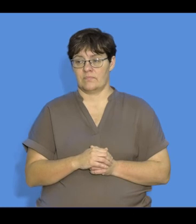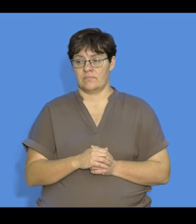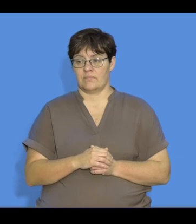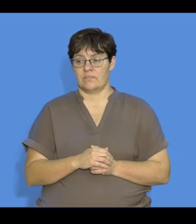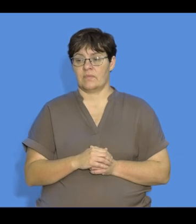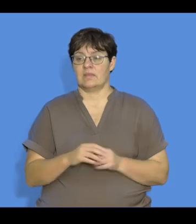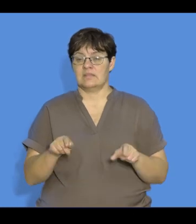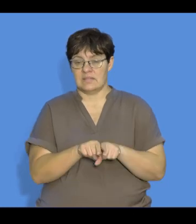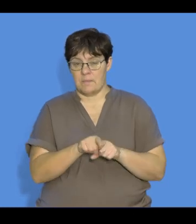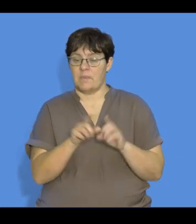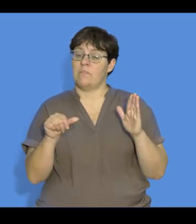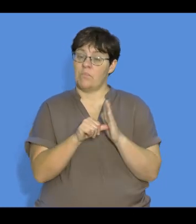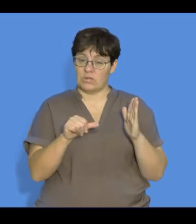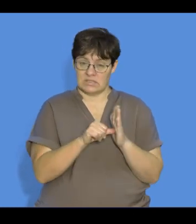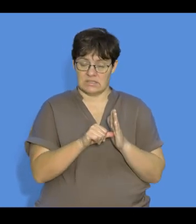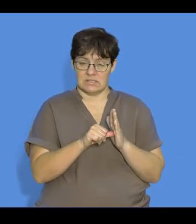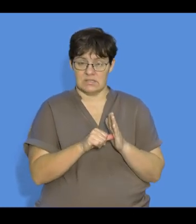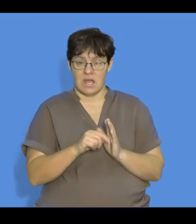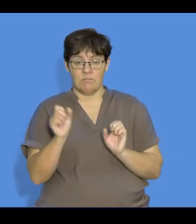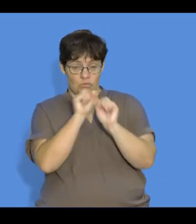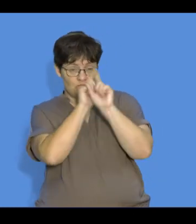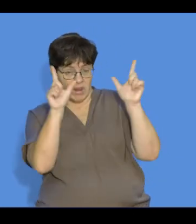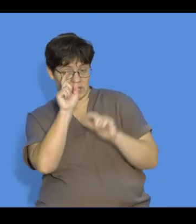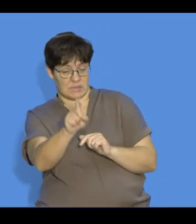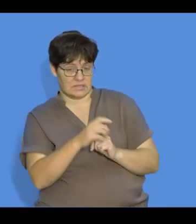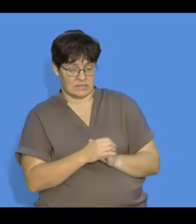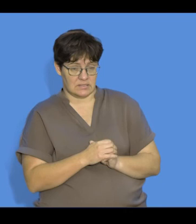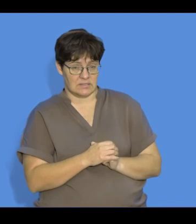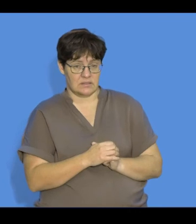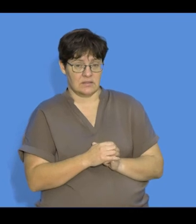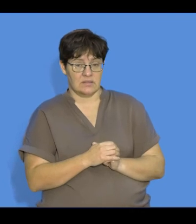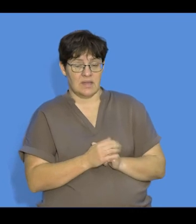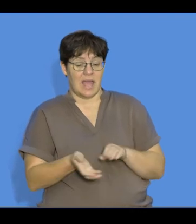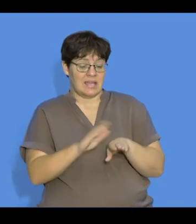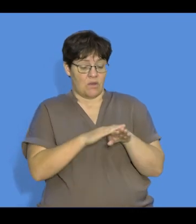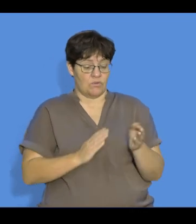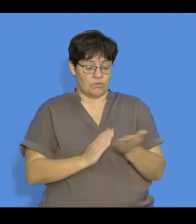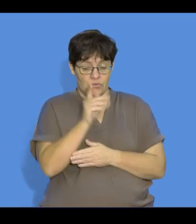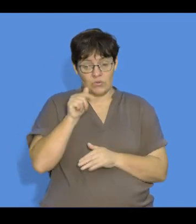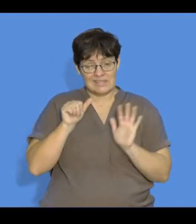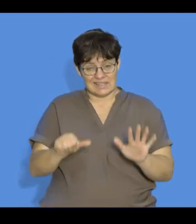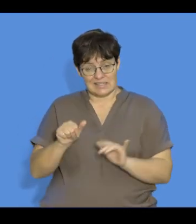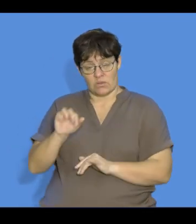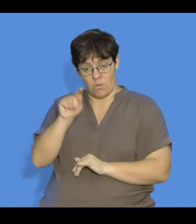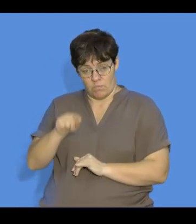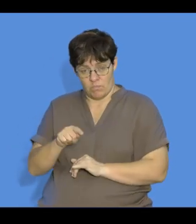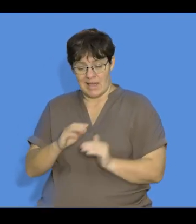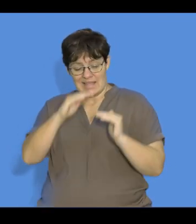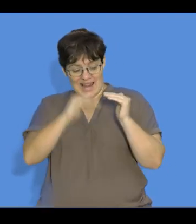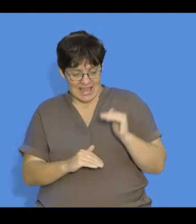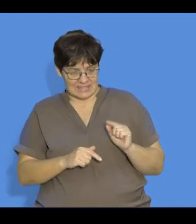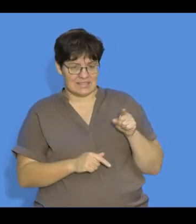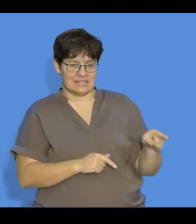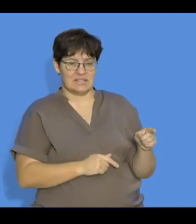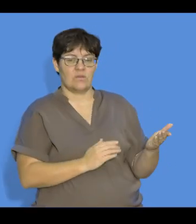amperes. It's also very important for us to realize that the current through the 6 ohm is actually less than